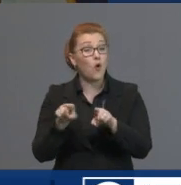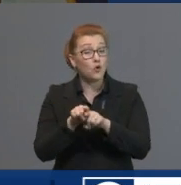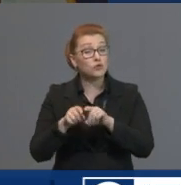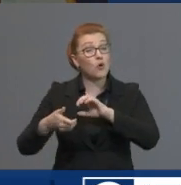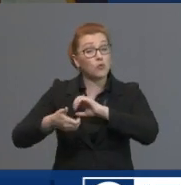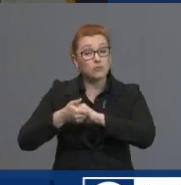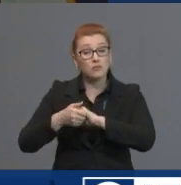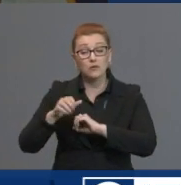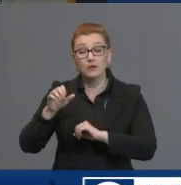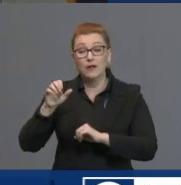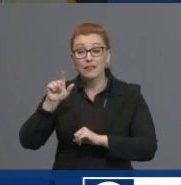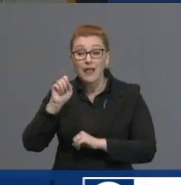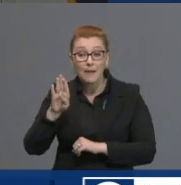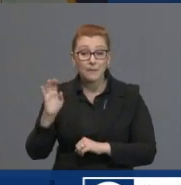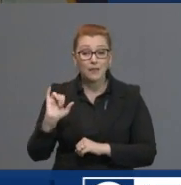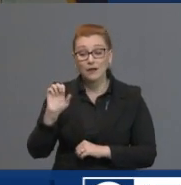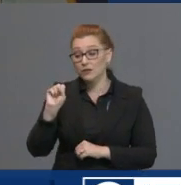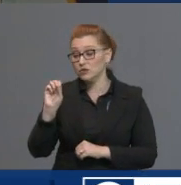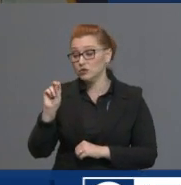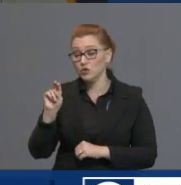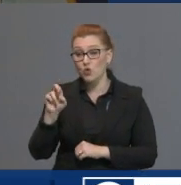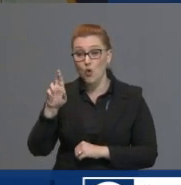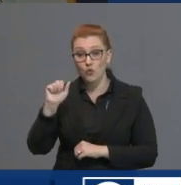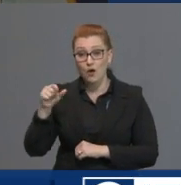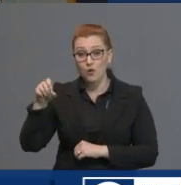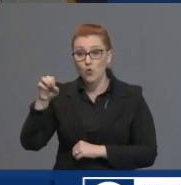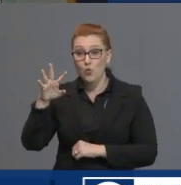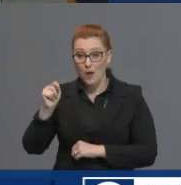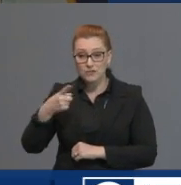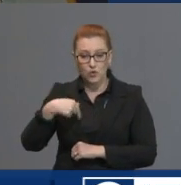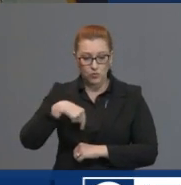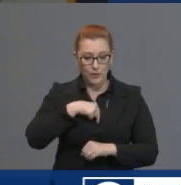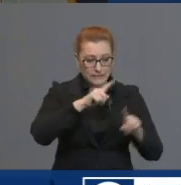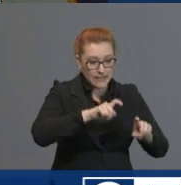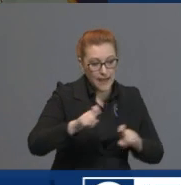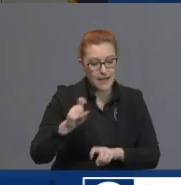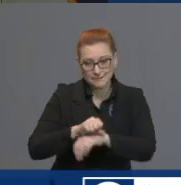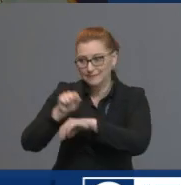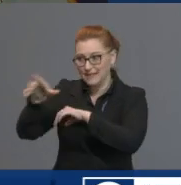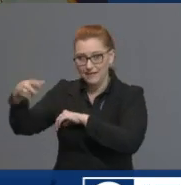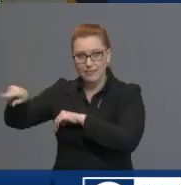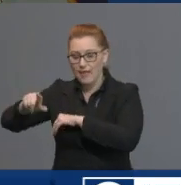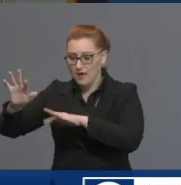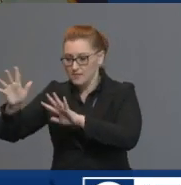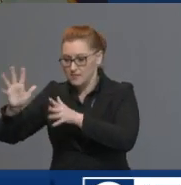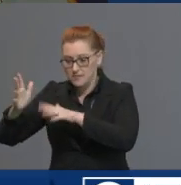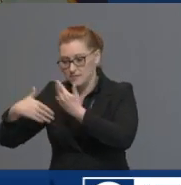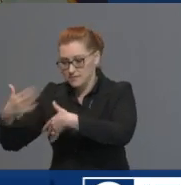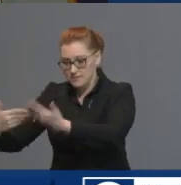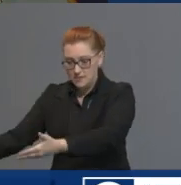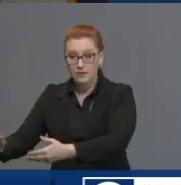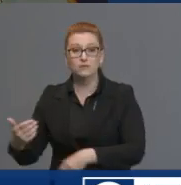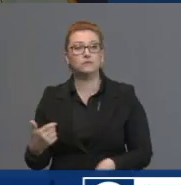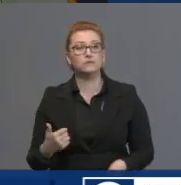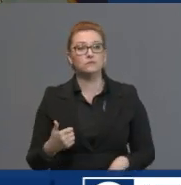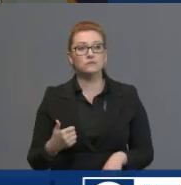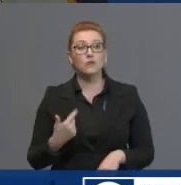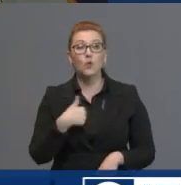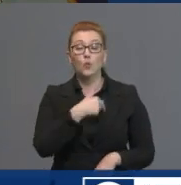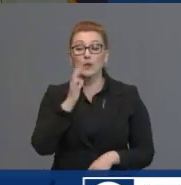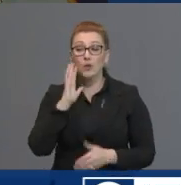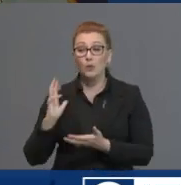Sonora Quest and other partners to help collect and run those specimens. So we will be collecting specimens for all unknown